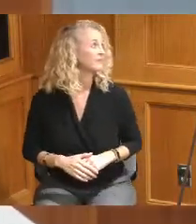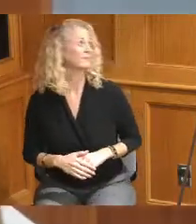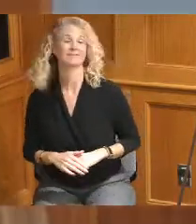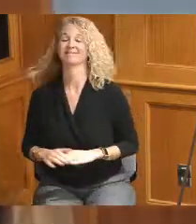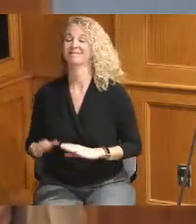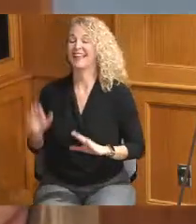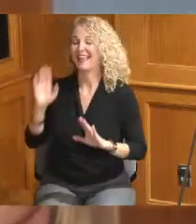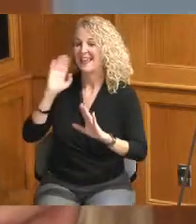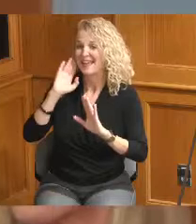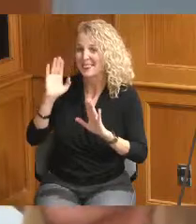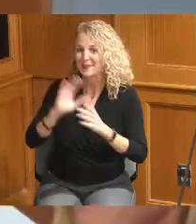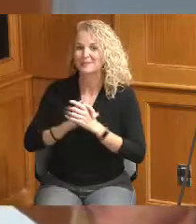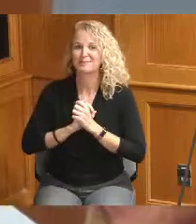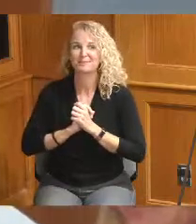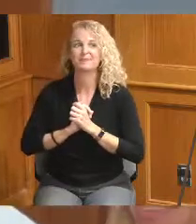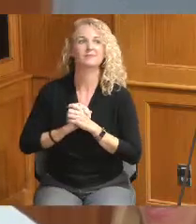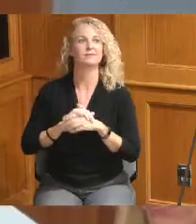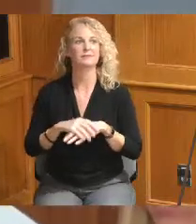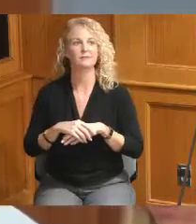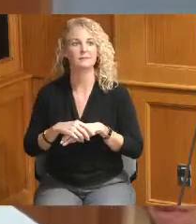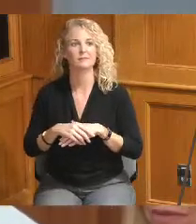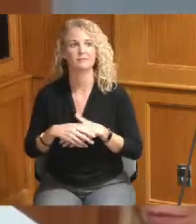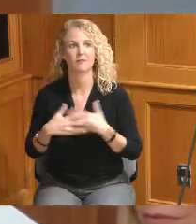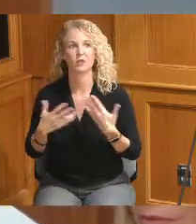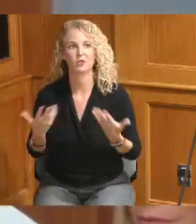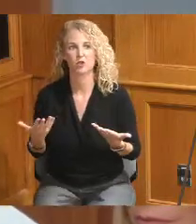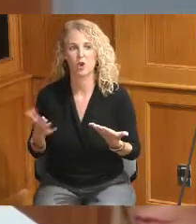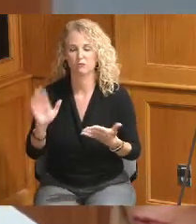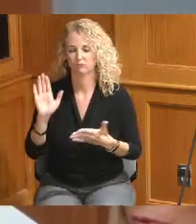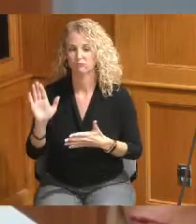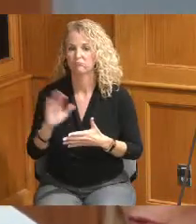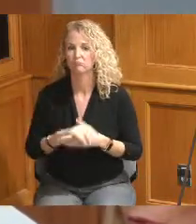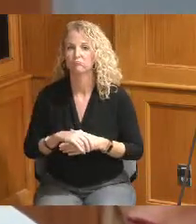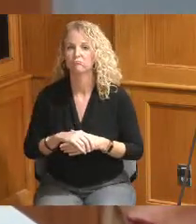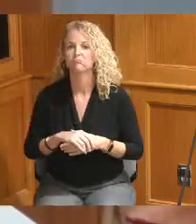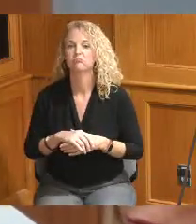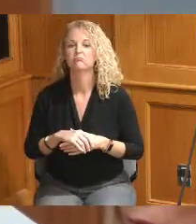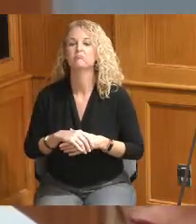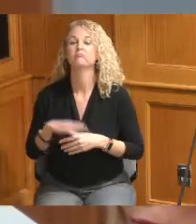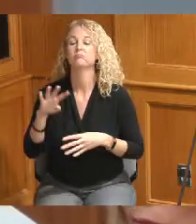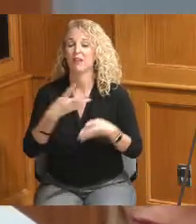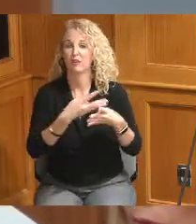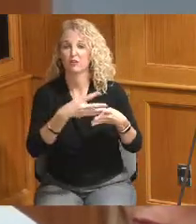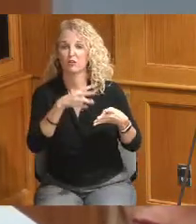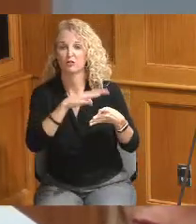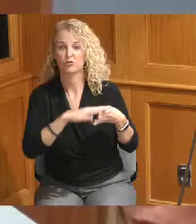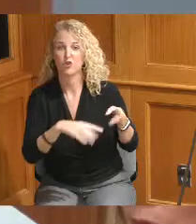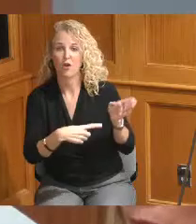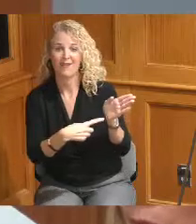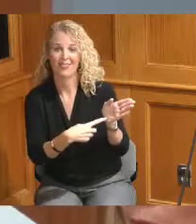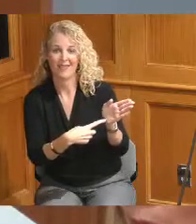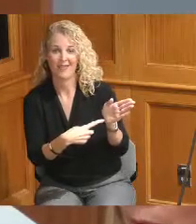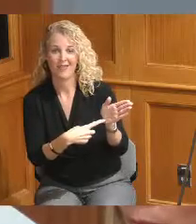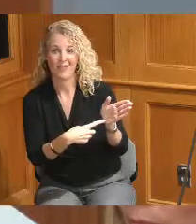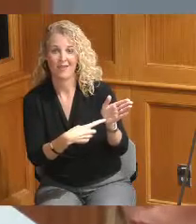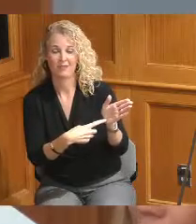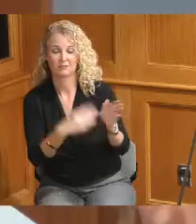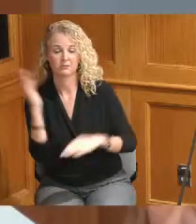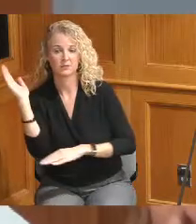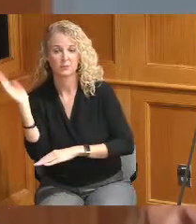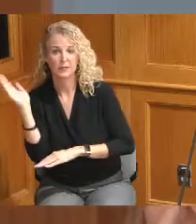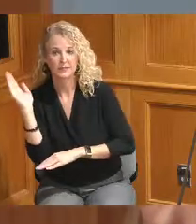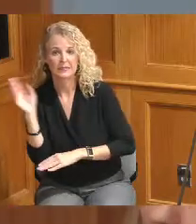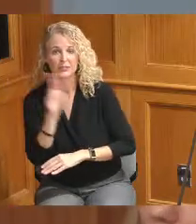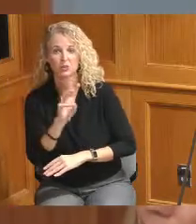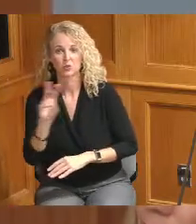Jenny. Okay. So as part of that, the spreadsheet that you see in the presentation and what's on our